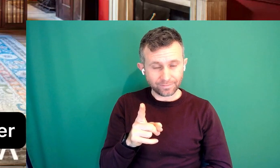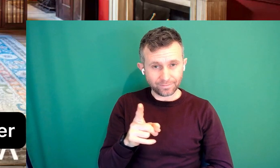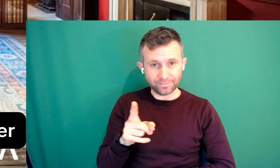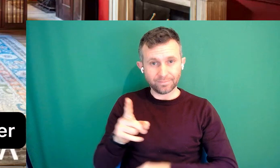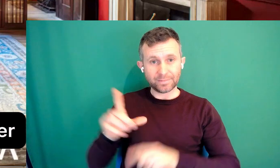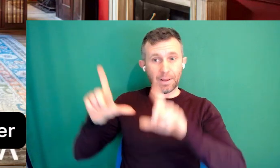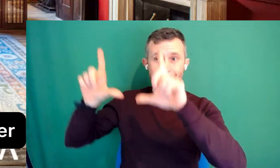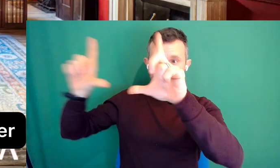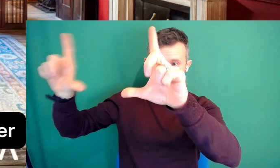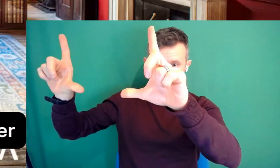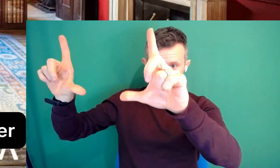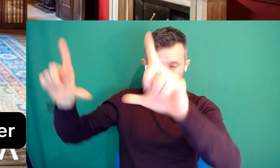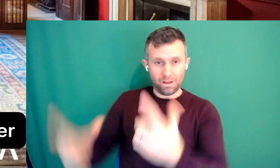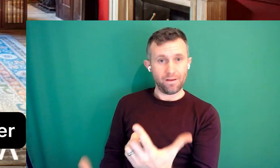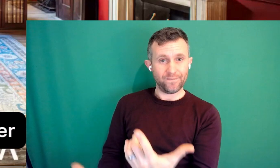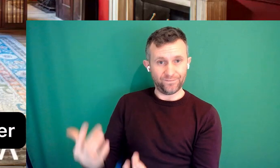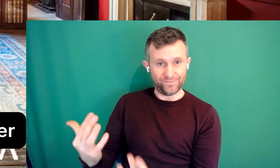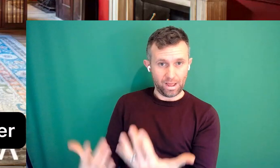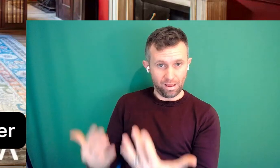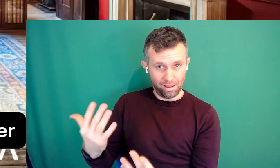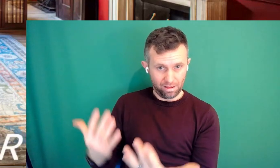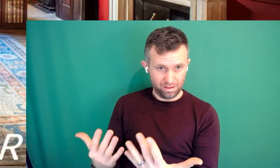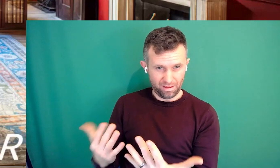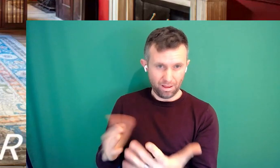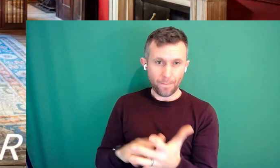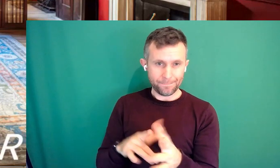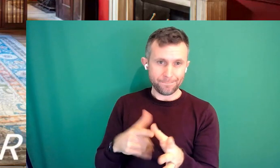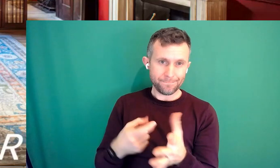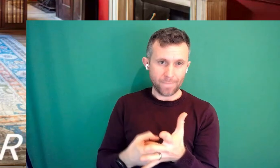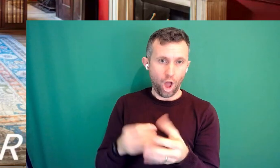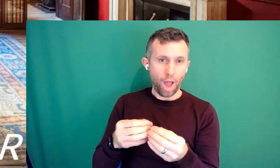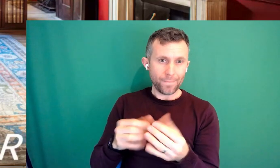house really does feel like it goes on forever.